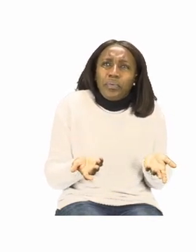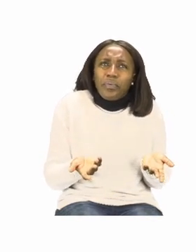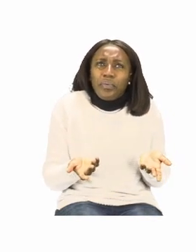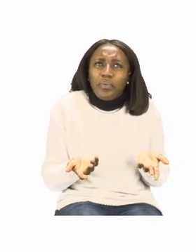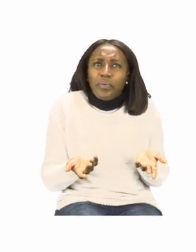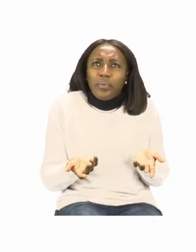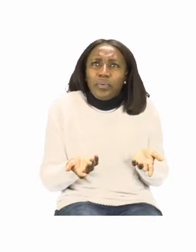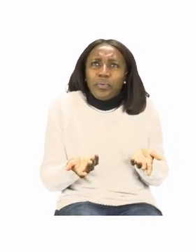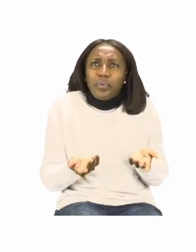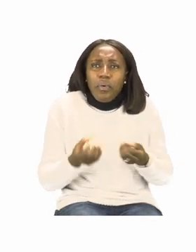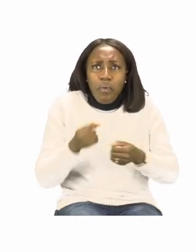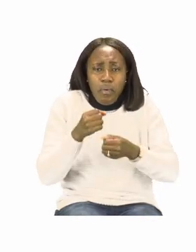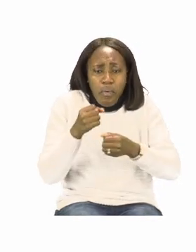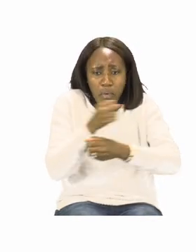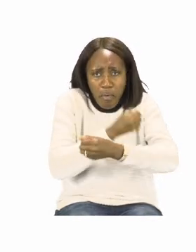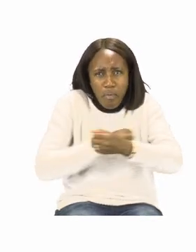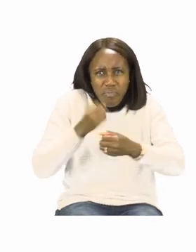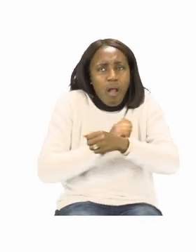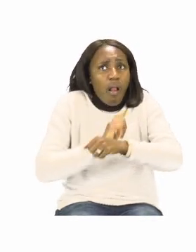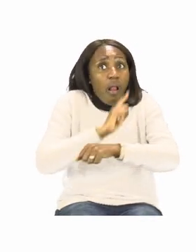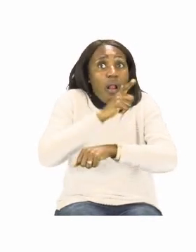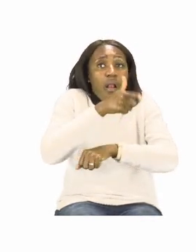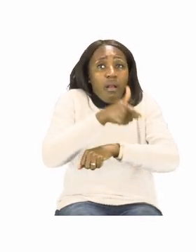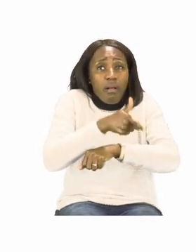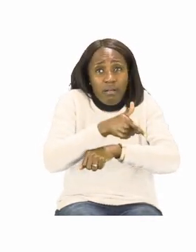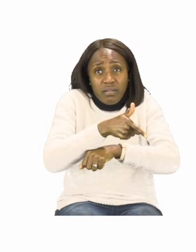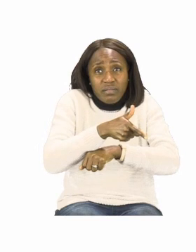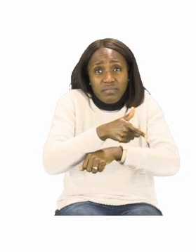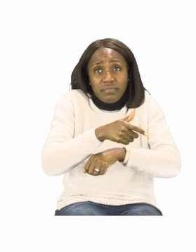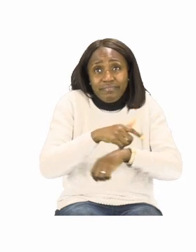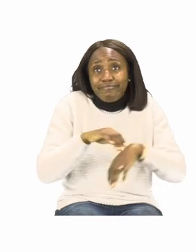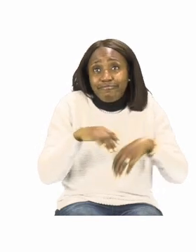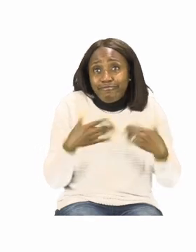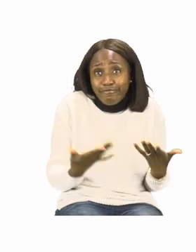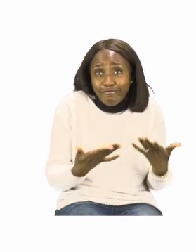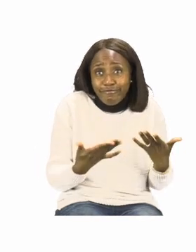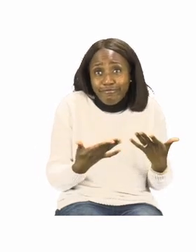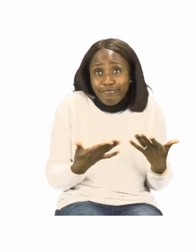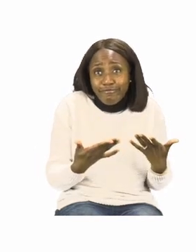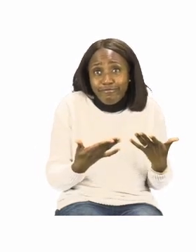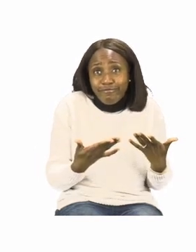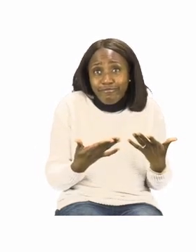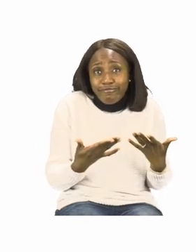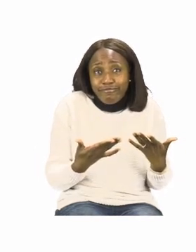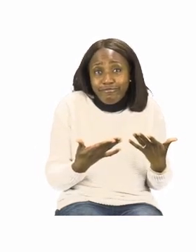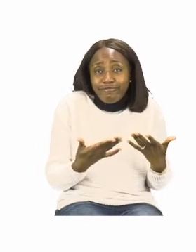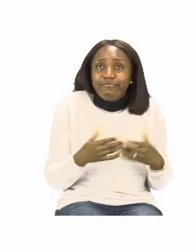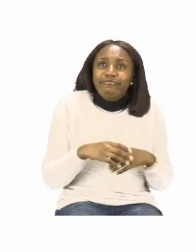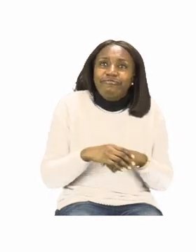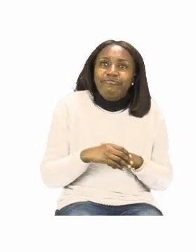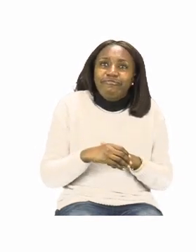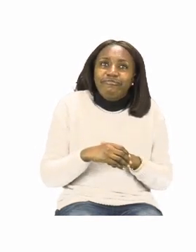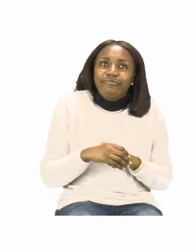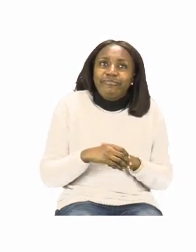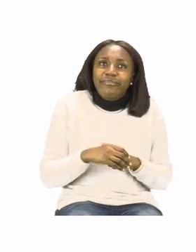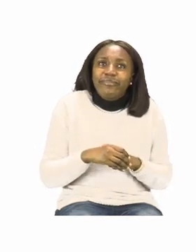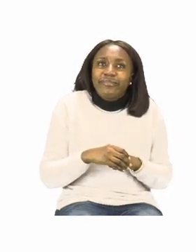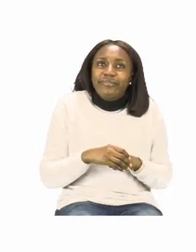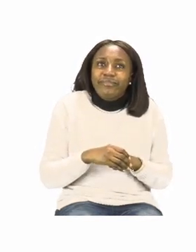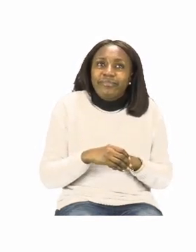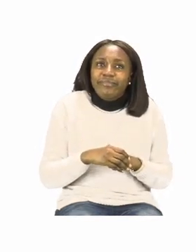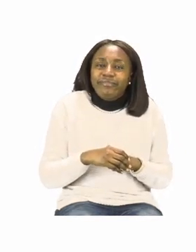either cook later on or the one that we actually eat as frozen.